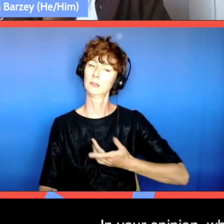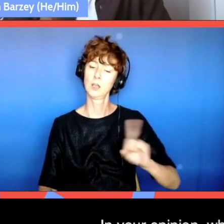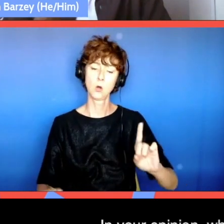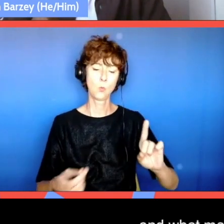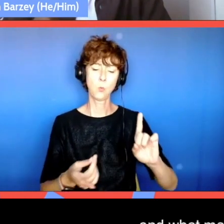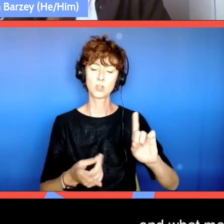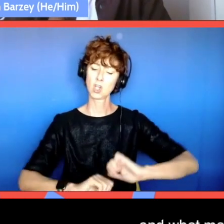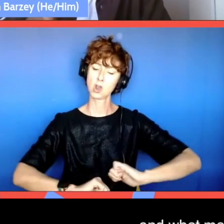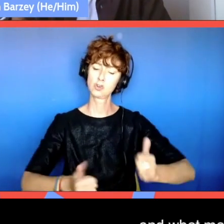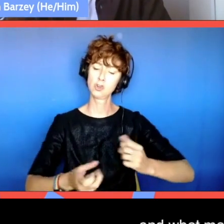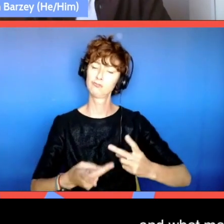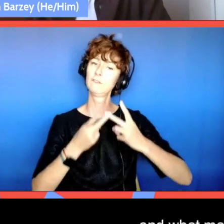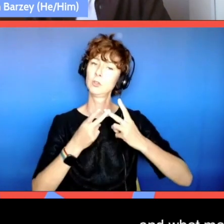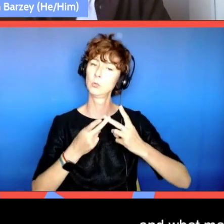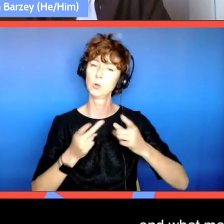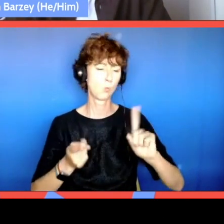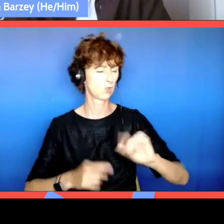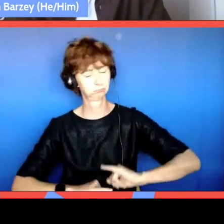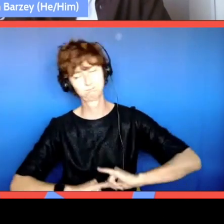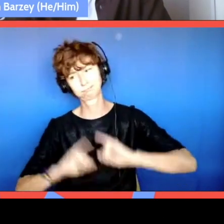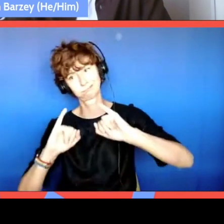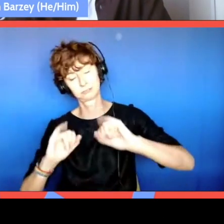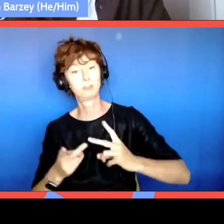good review and what makes a bad review?